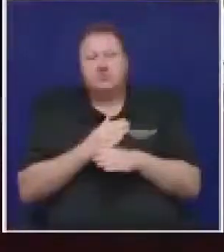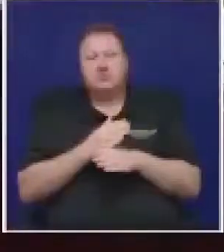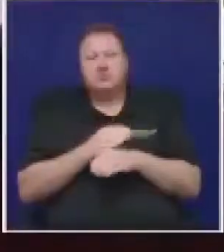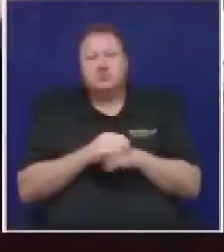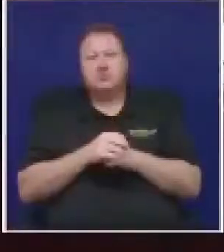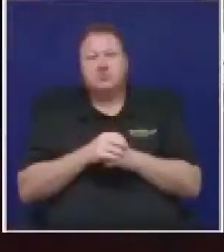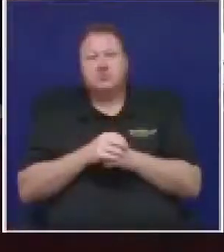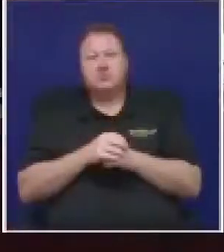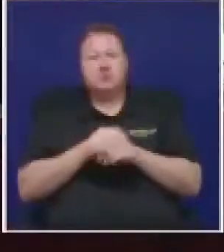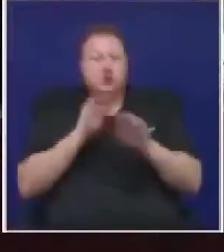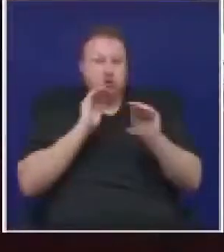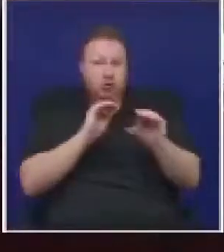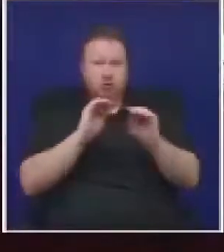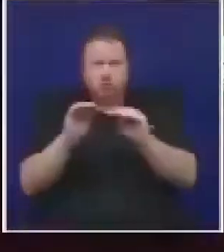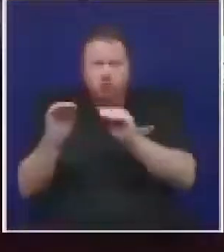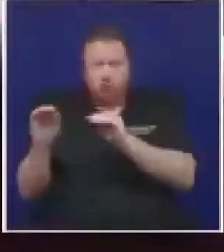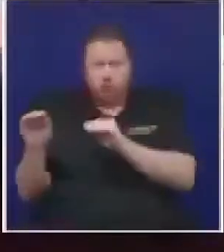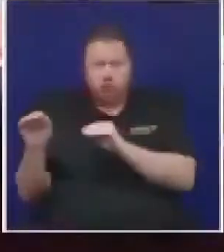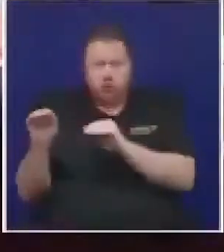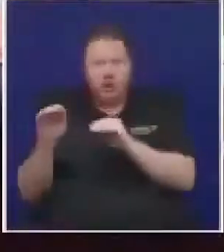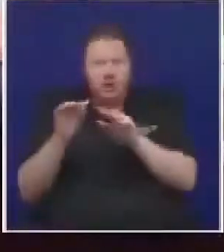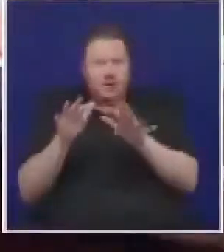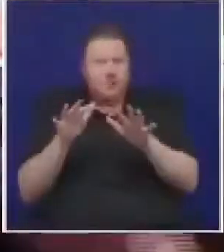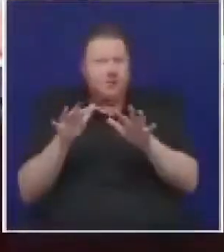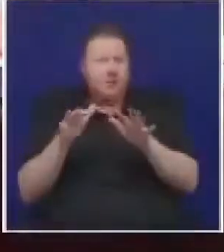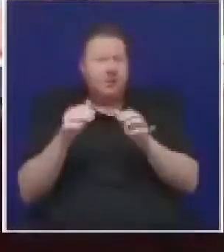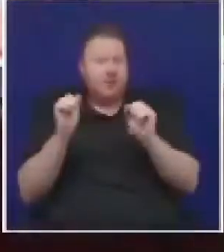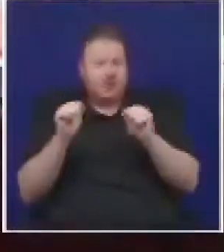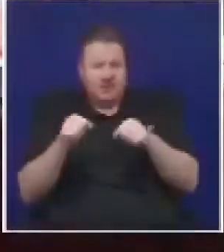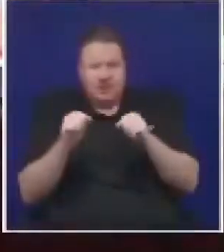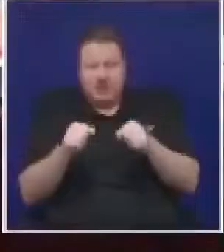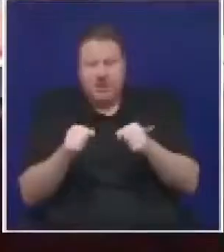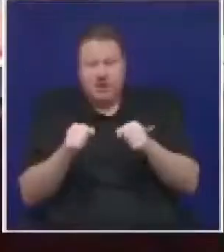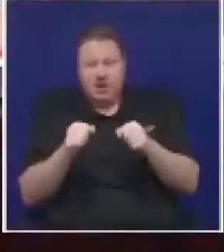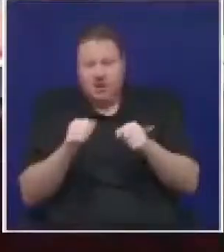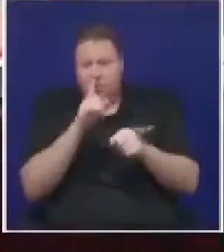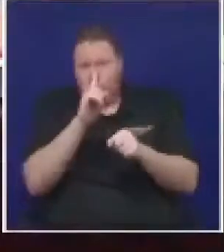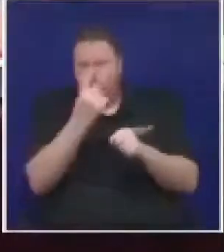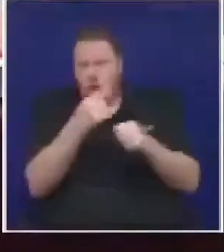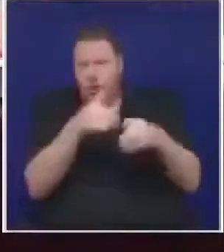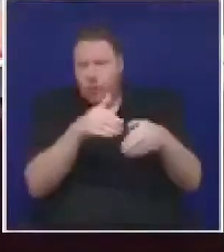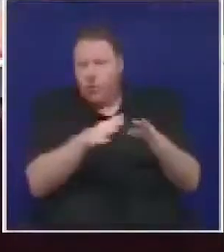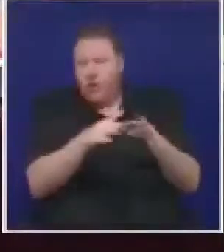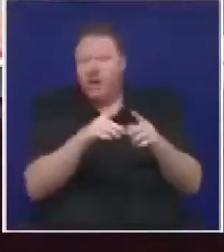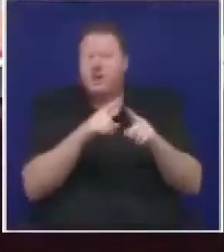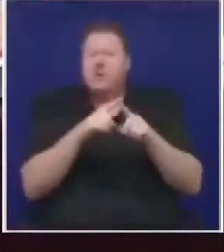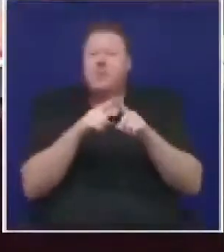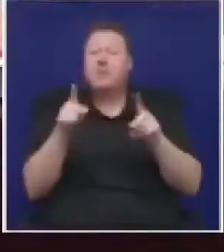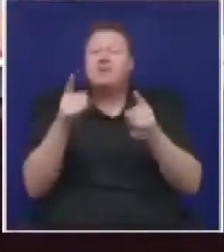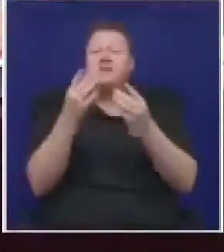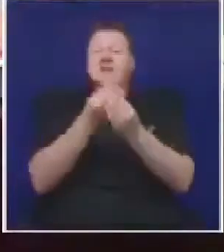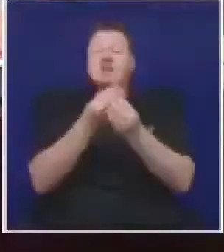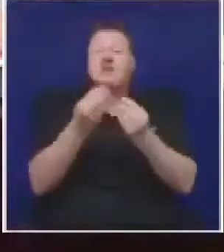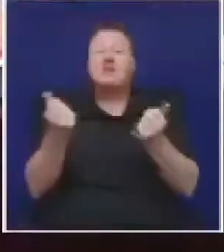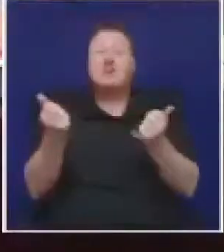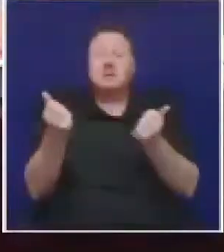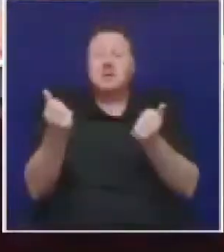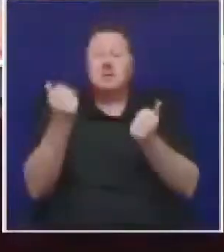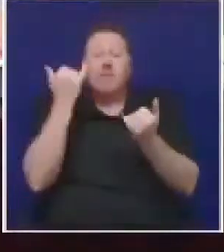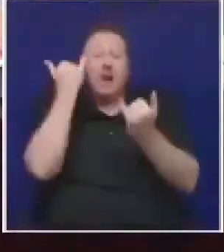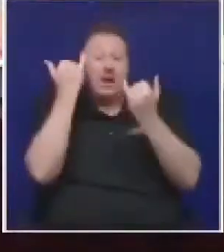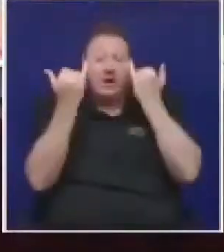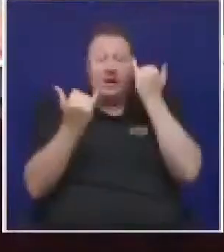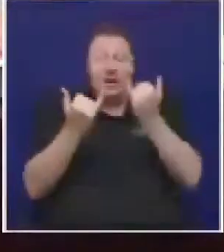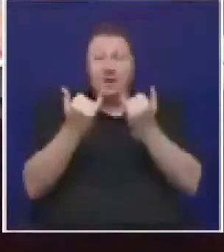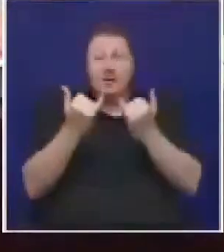to train people, which we are doing, but some of the initiatives that